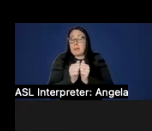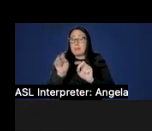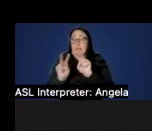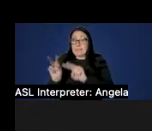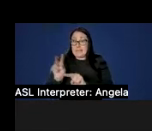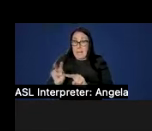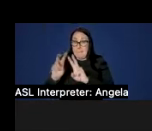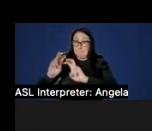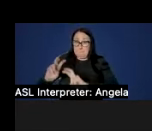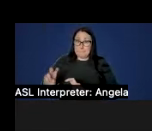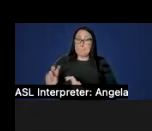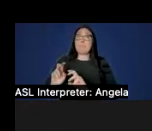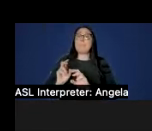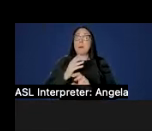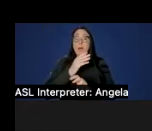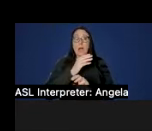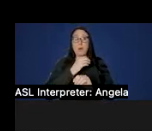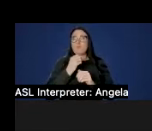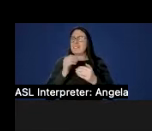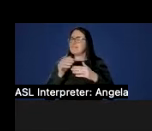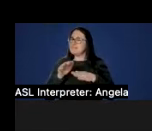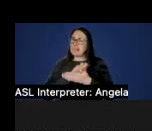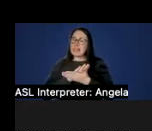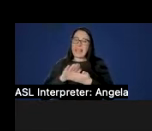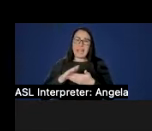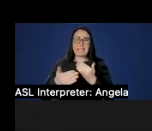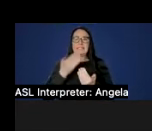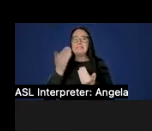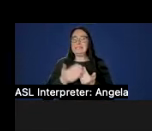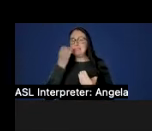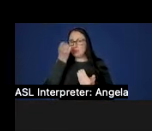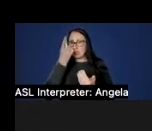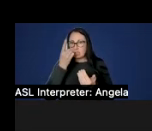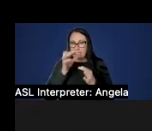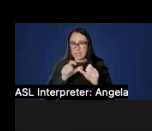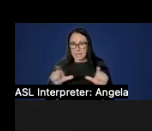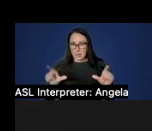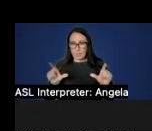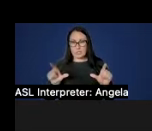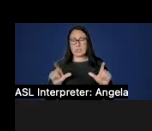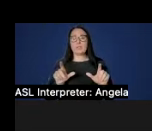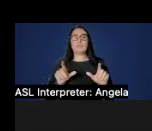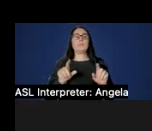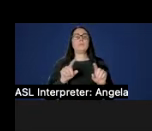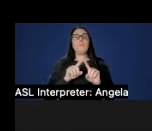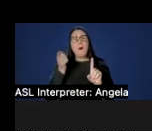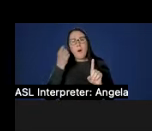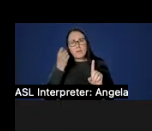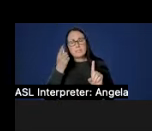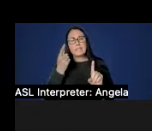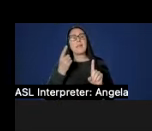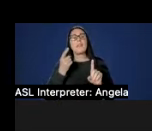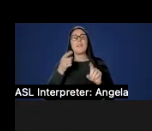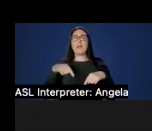language other than English if necessary, but also to make sure that as the exam progresses, that there is